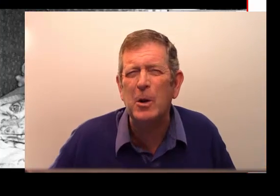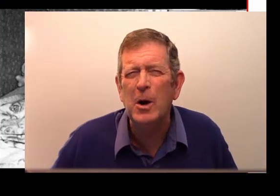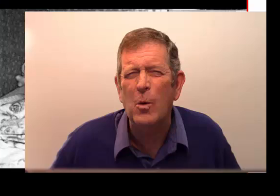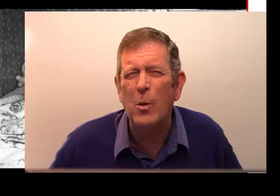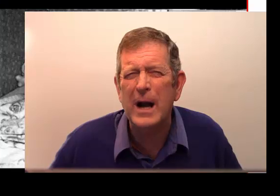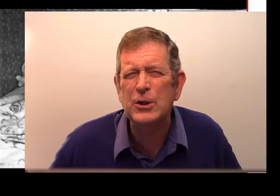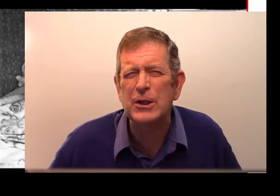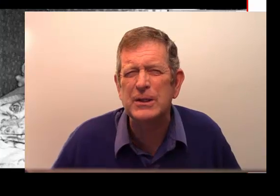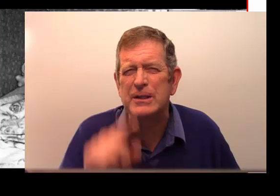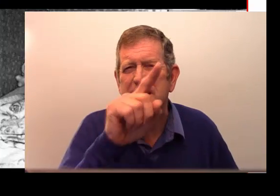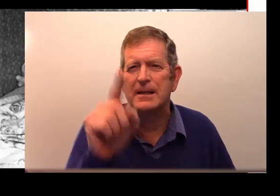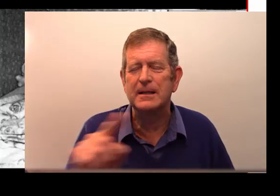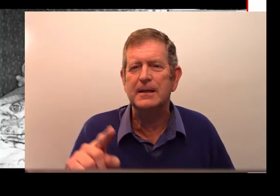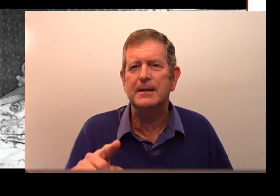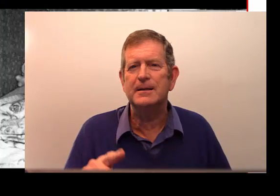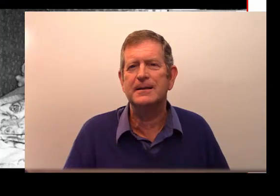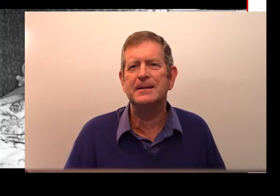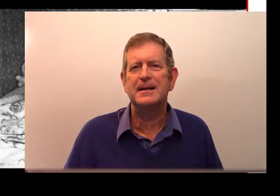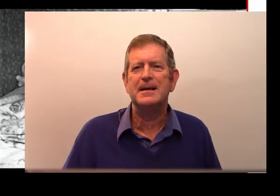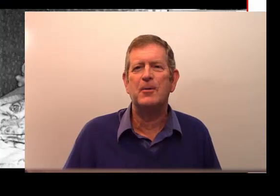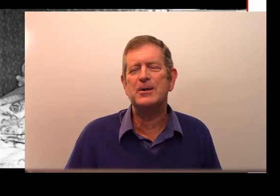and Michael watches